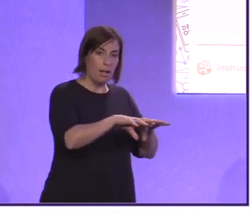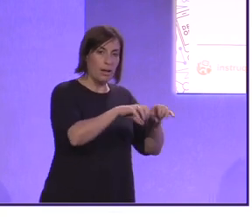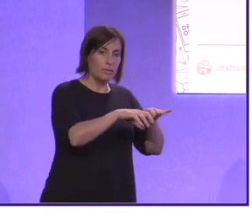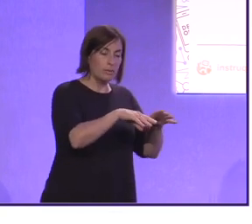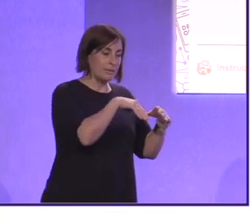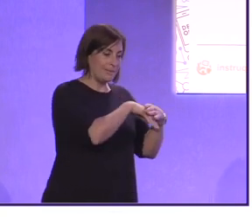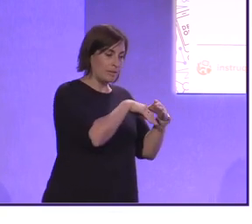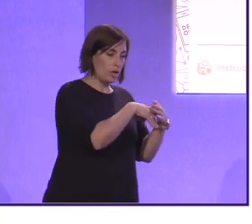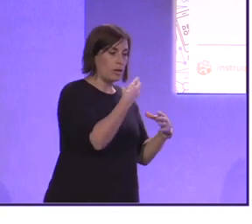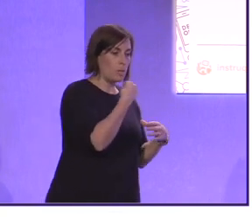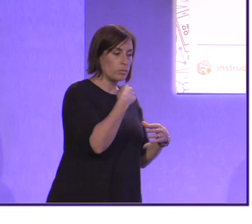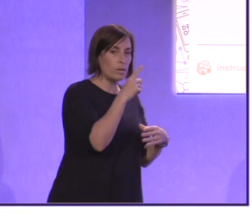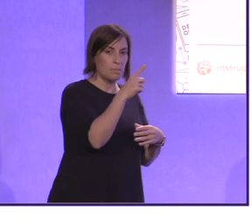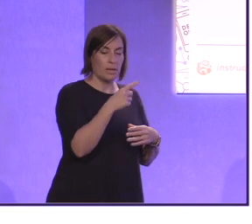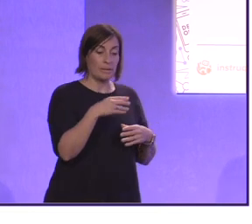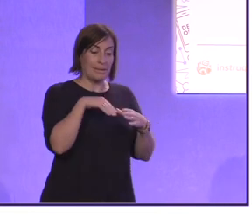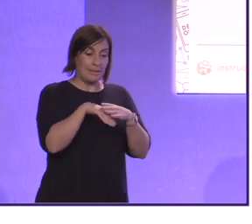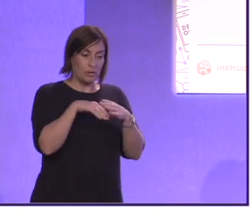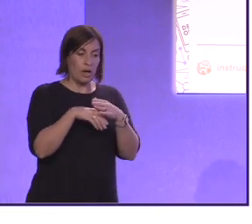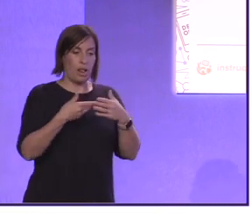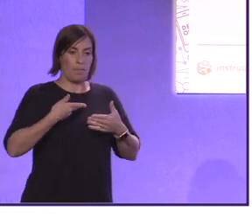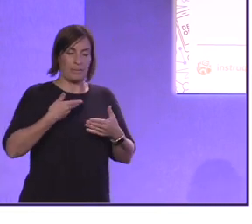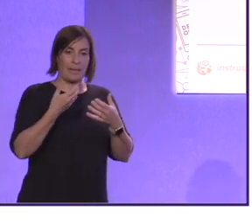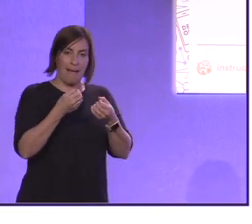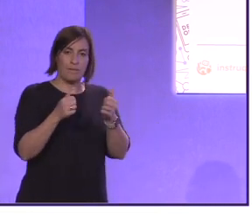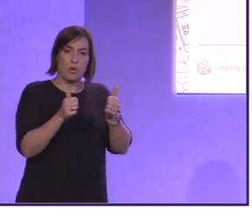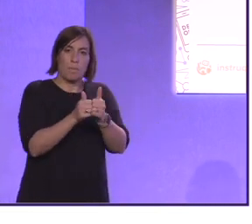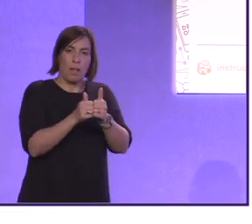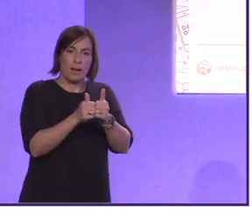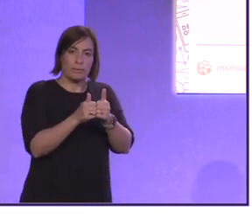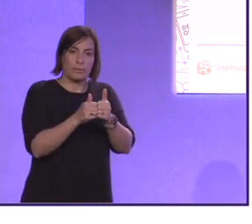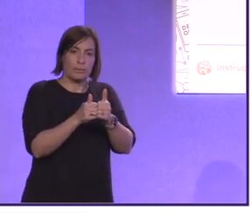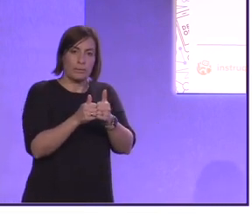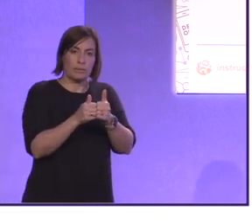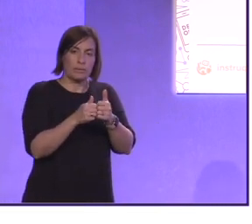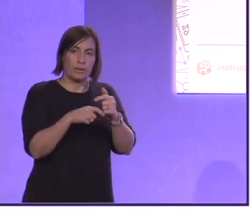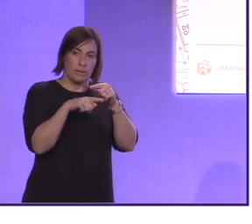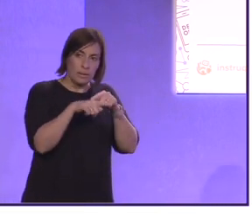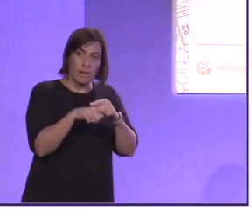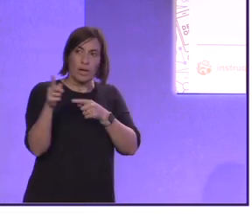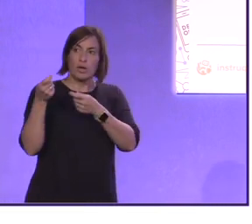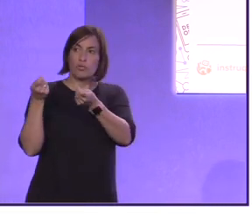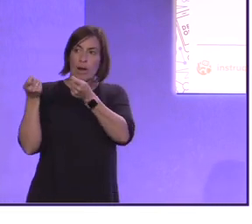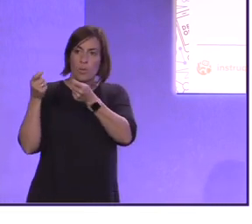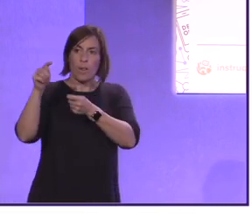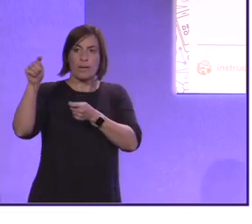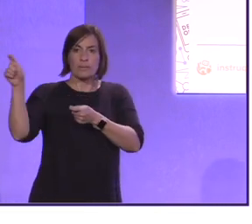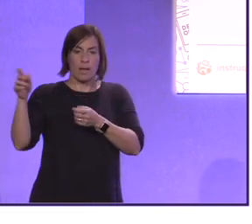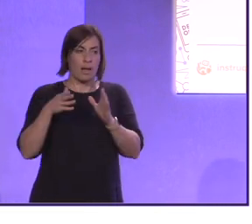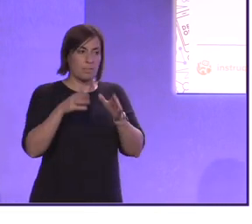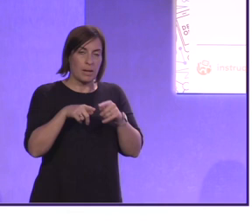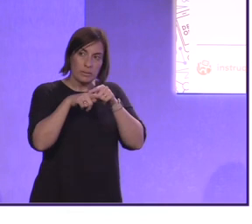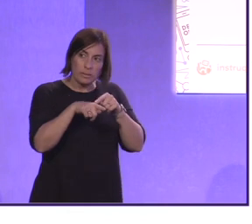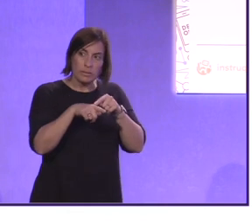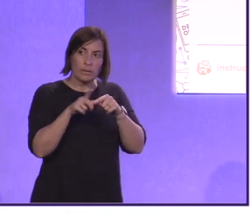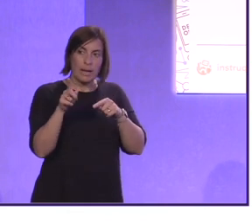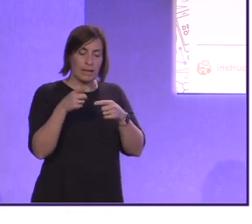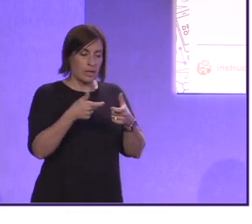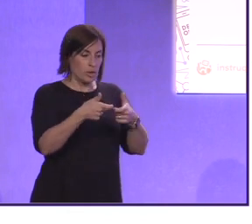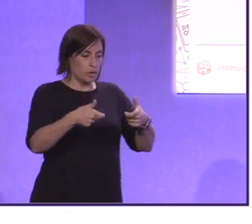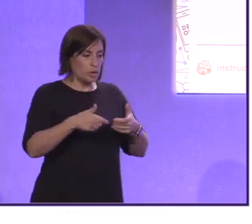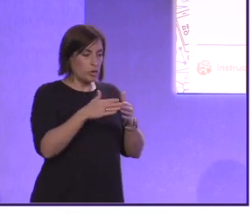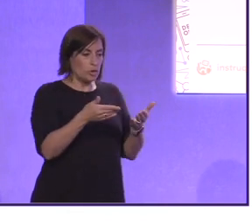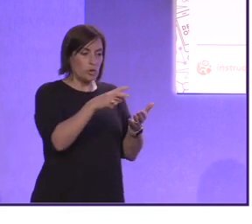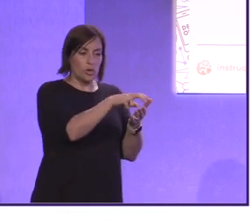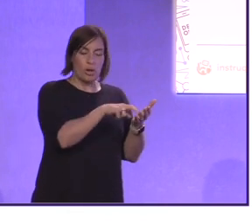we also have compliance people internally. We've got people outside of the company, like the regulators in Marcel's example, you know, who rely on the documentation